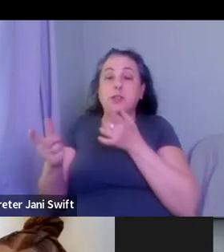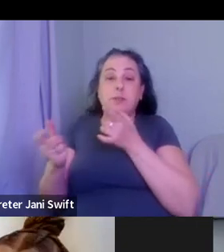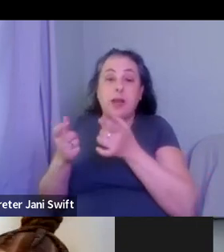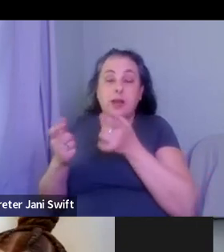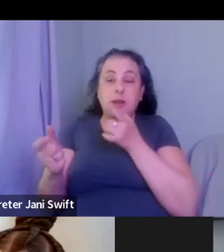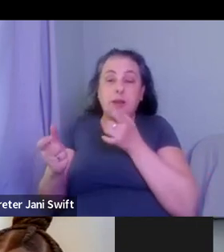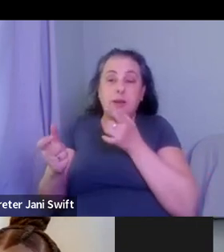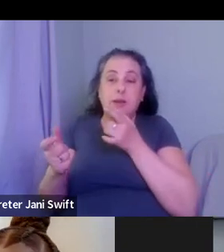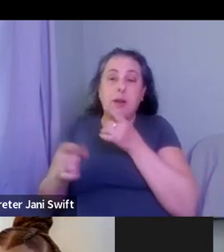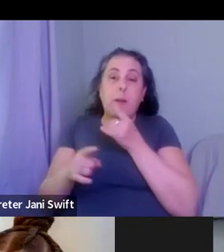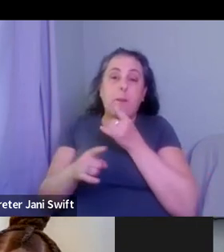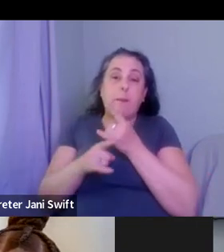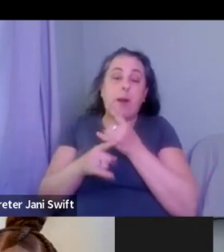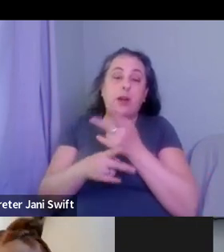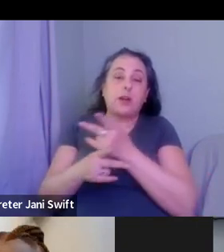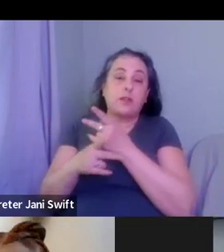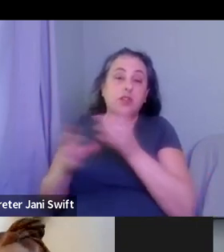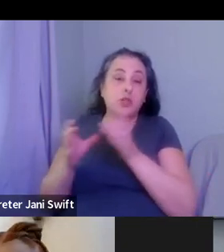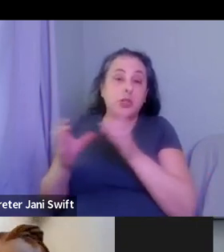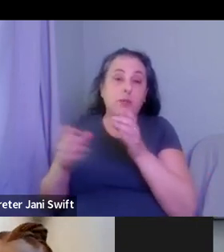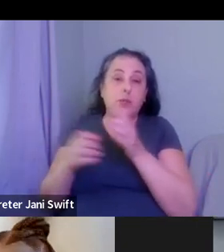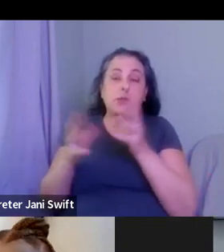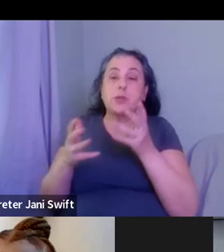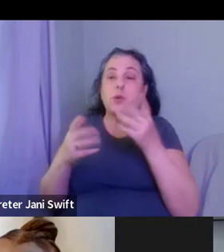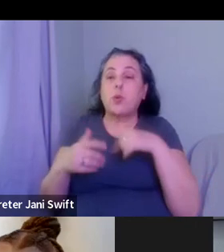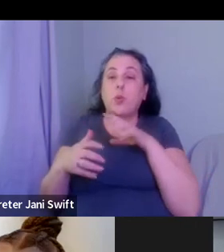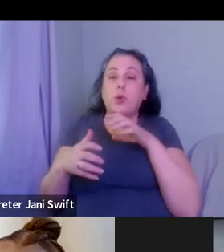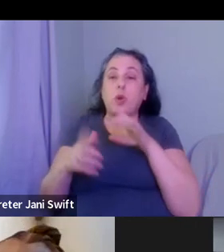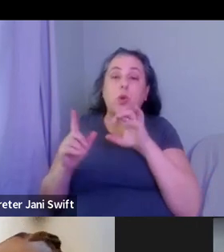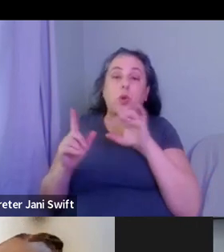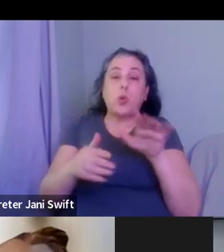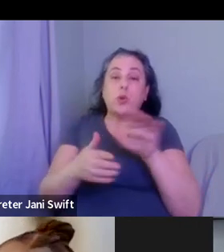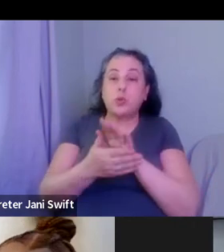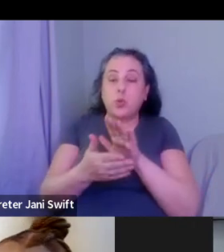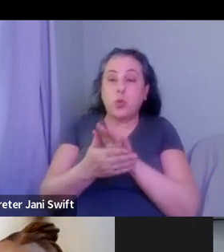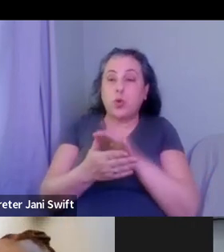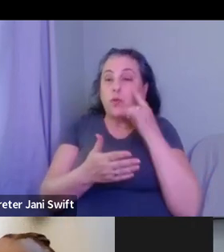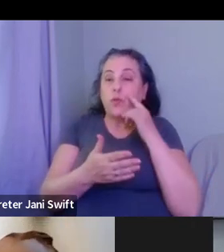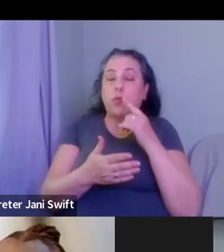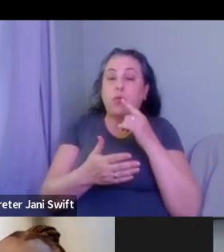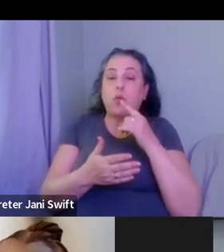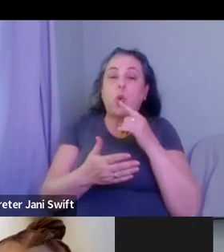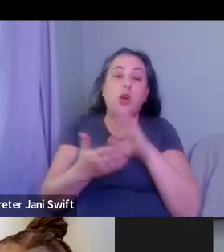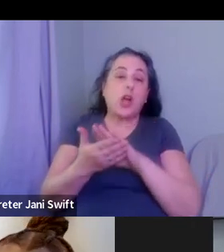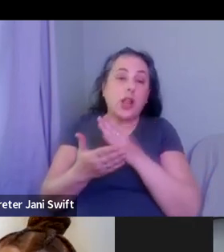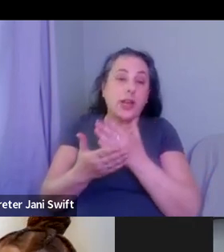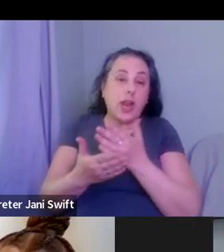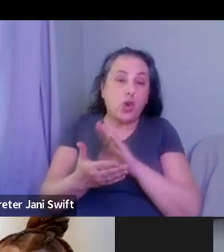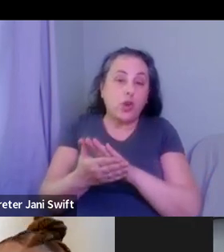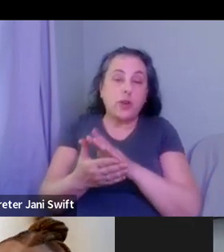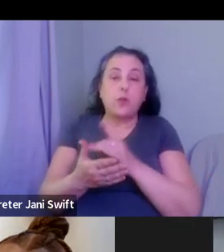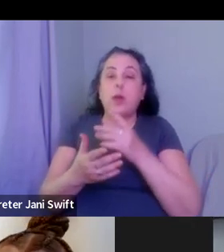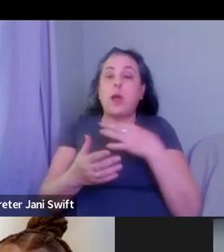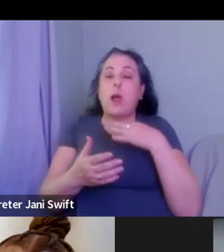a bartender's certificate. So we do go to school for culinary. We do apply